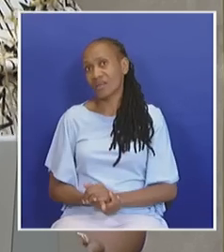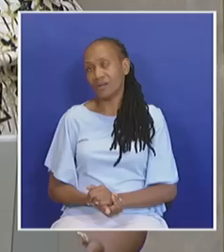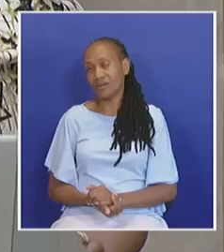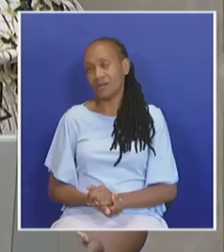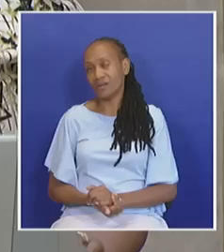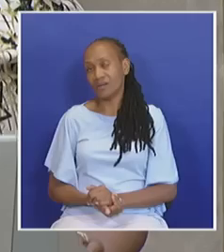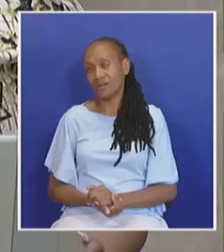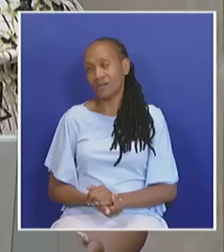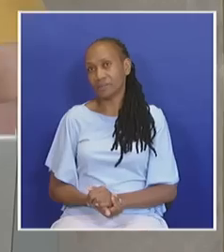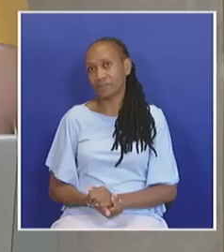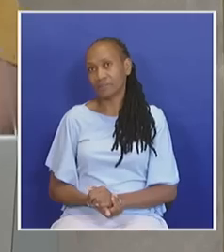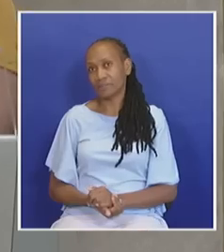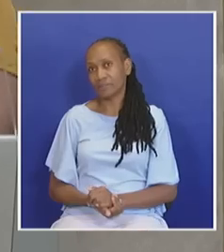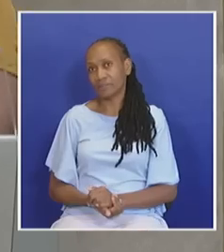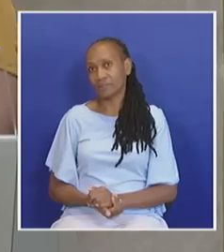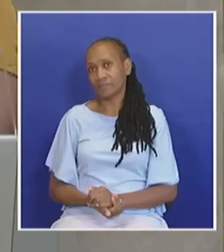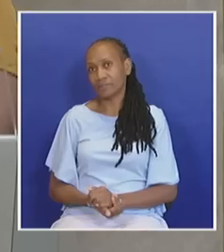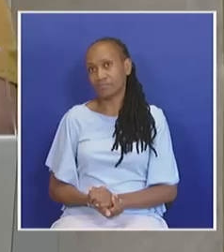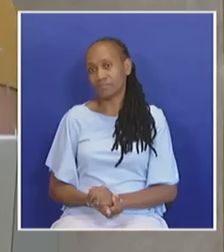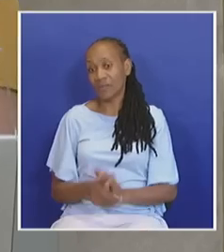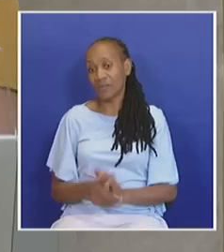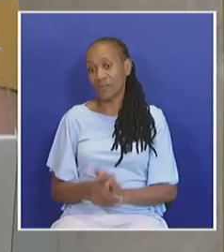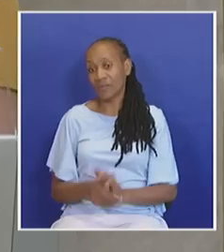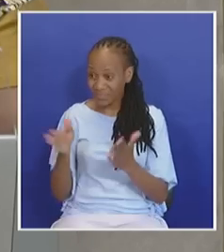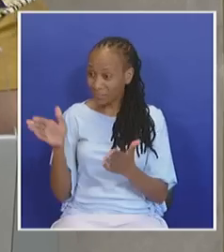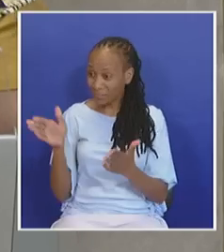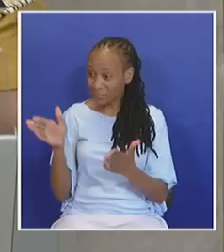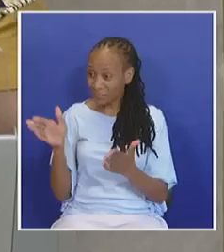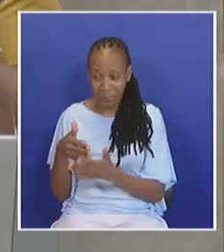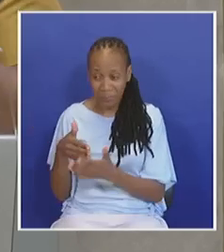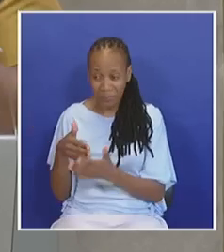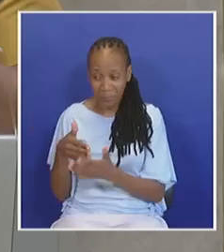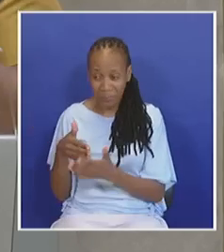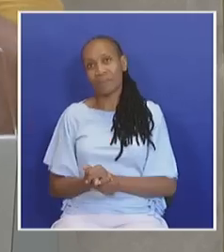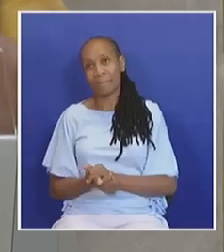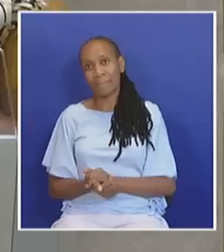Africans. I'm not surprised why you don't have that policy there. Honorable Chair,